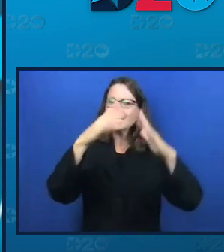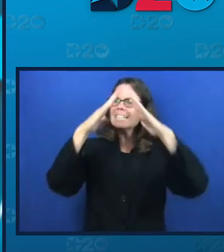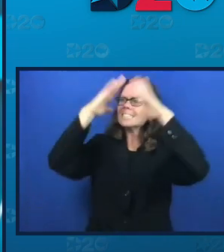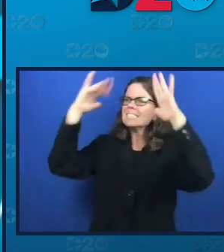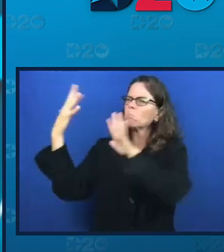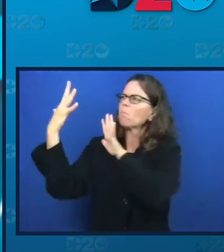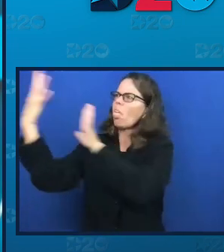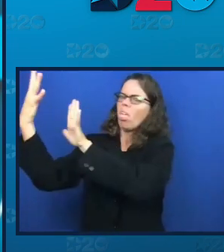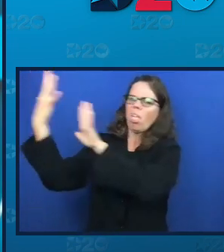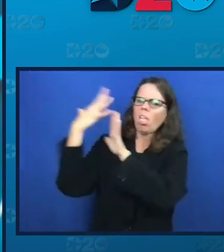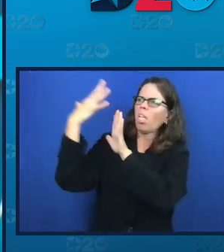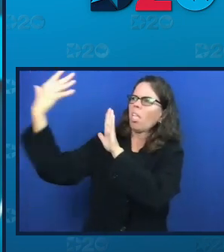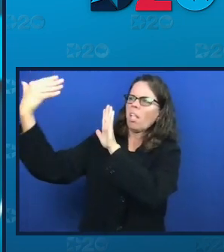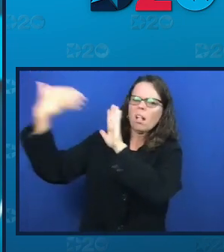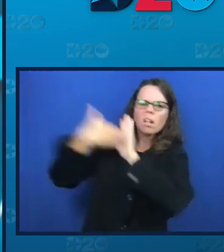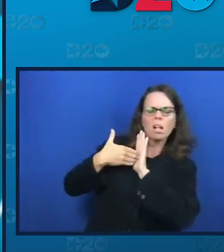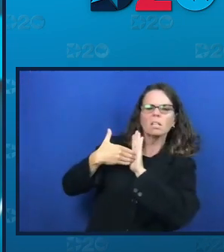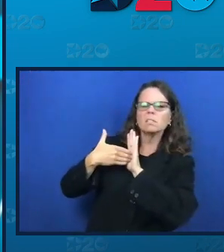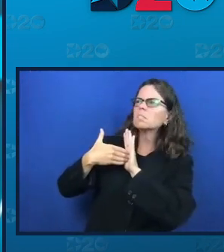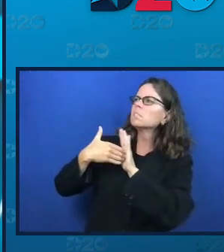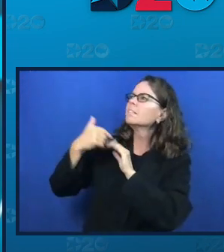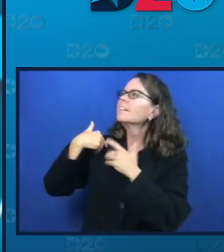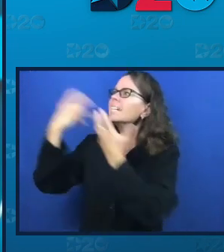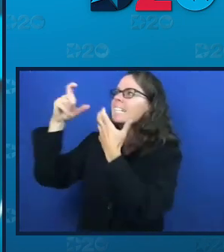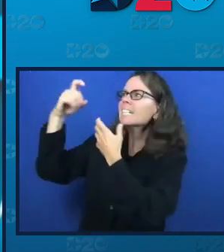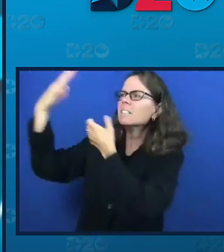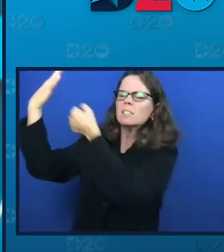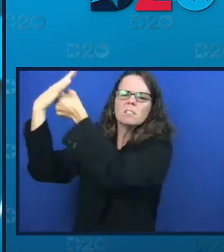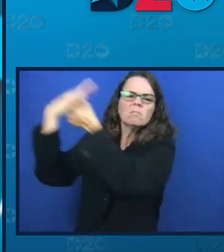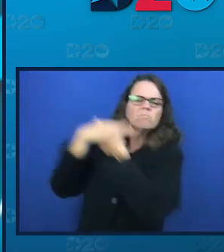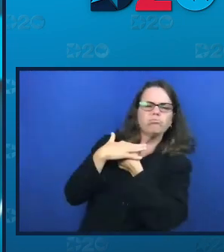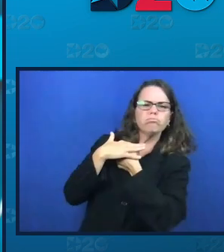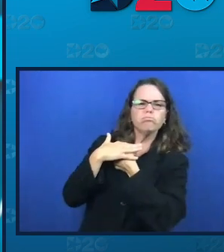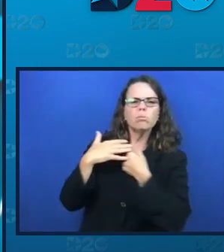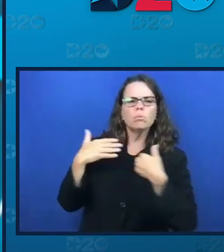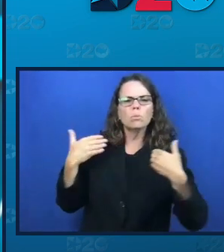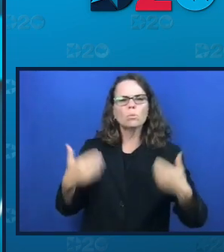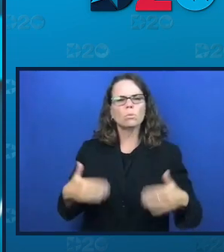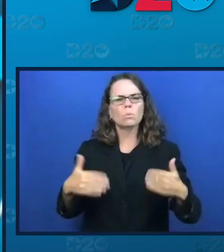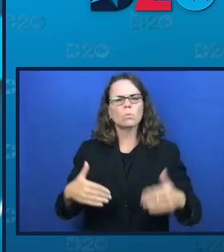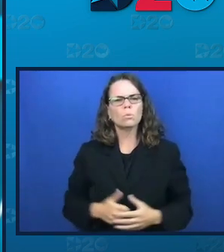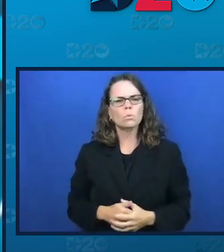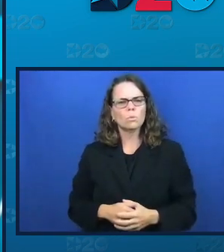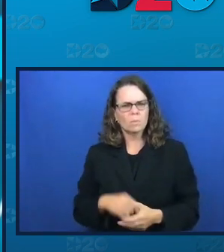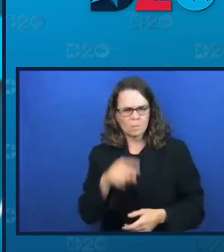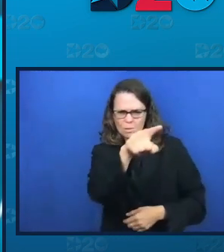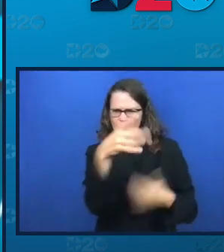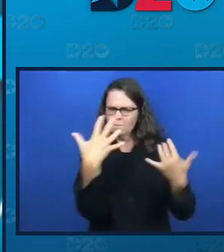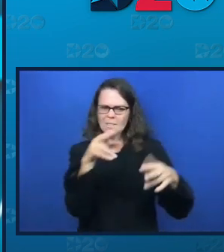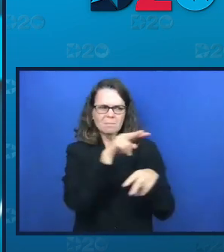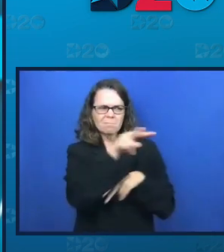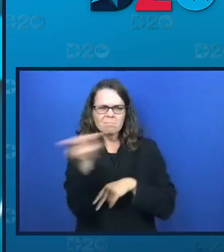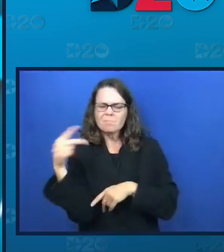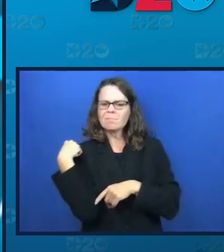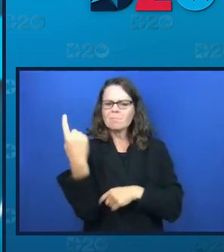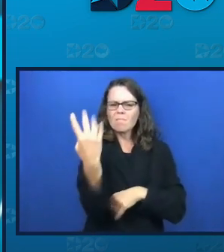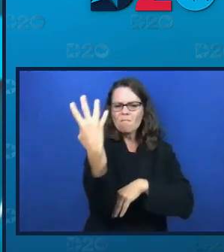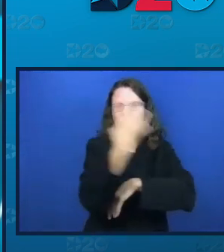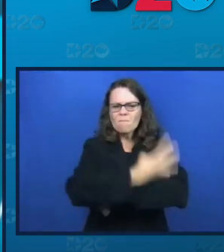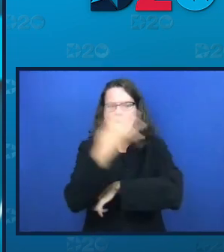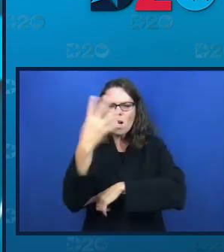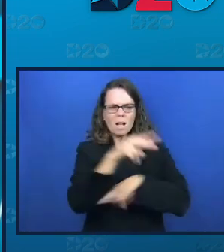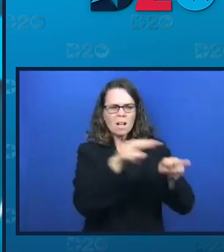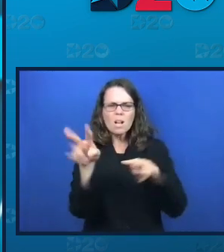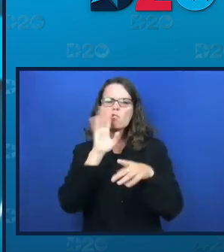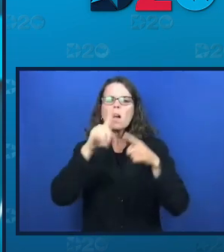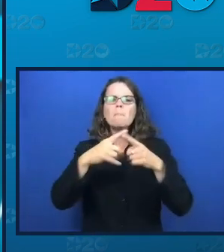out. Just think of what we've heard these past 4 days. Healthcare professionals who don't have the